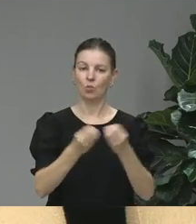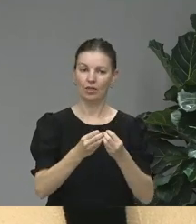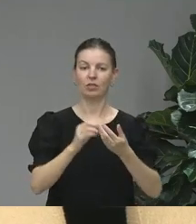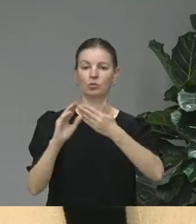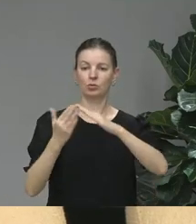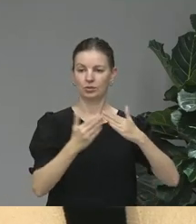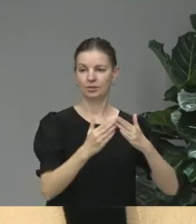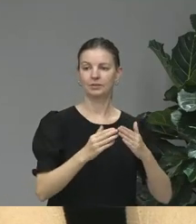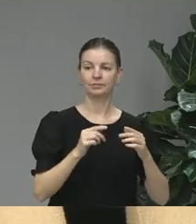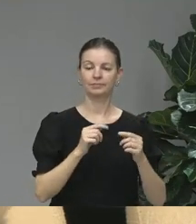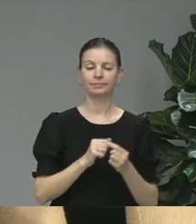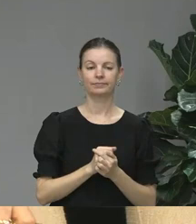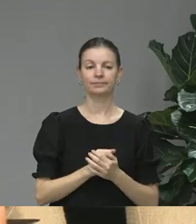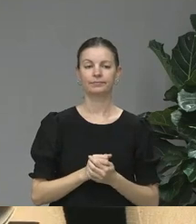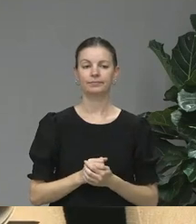communities.